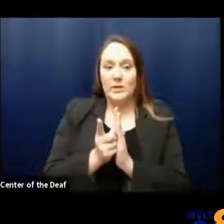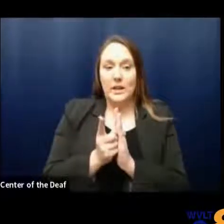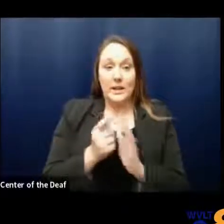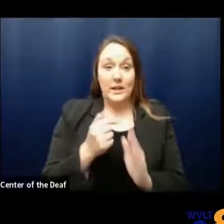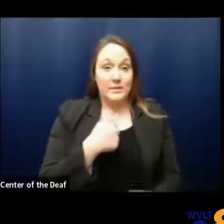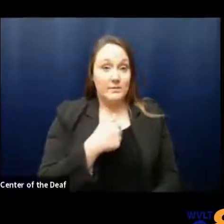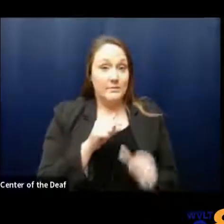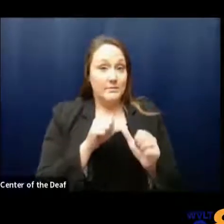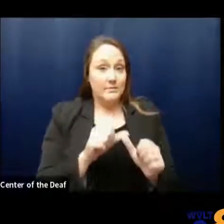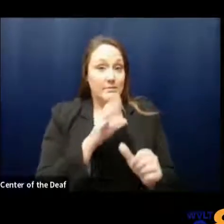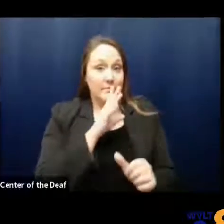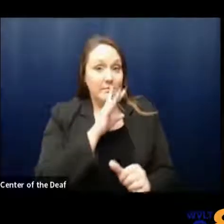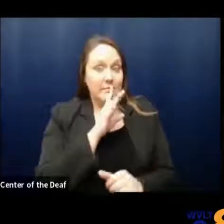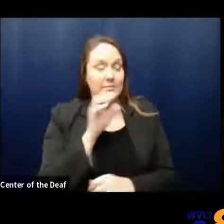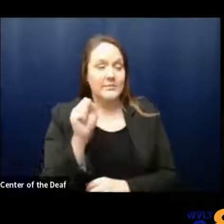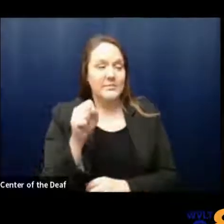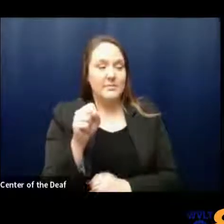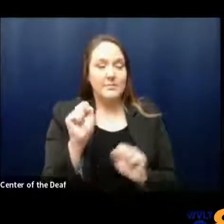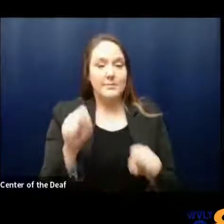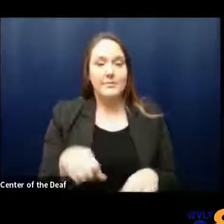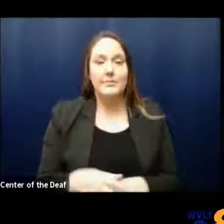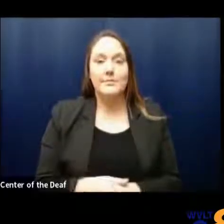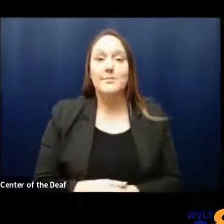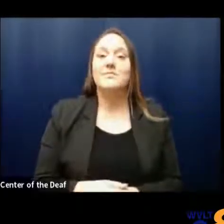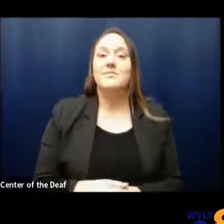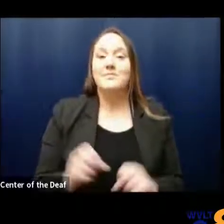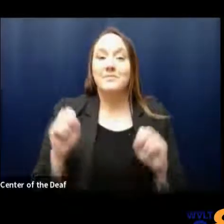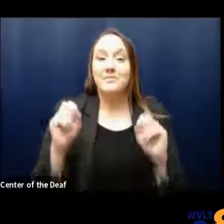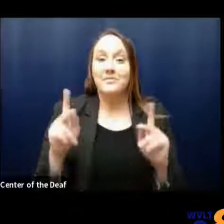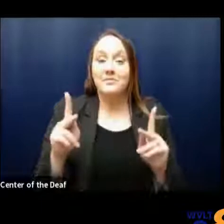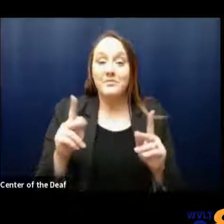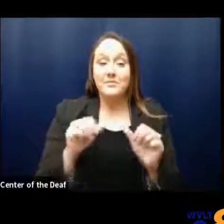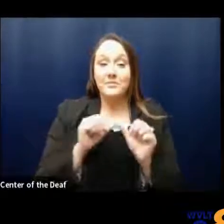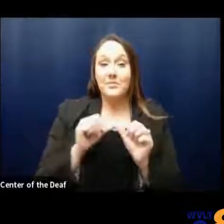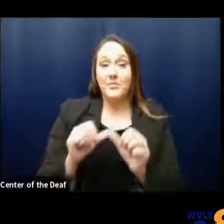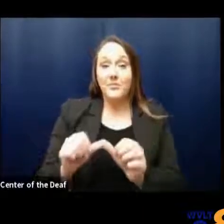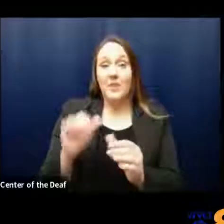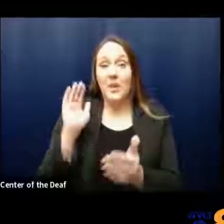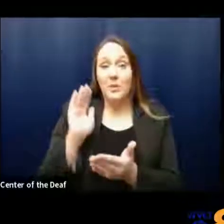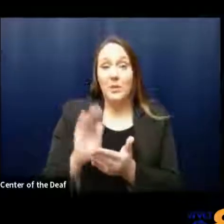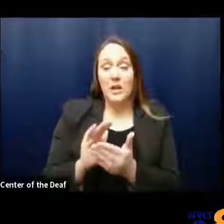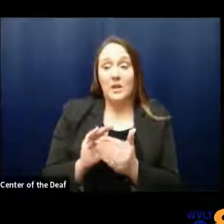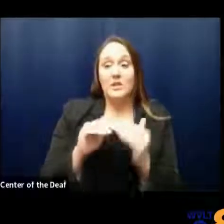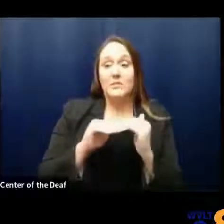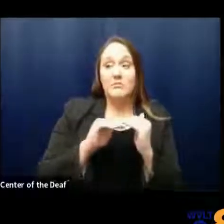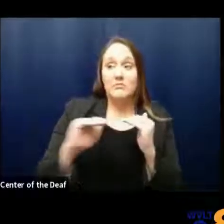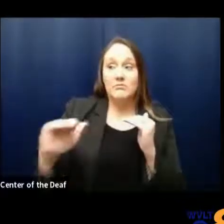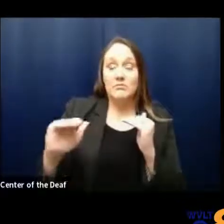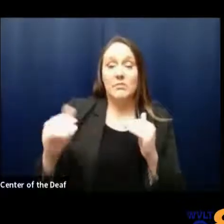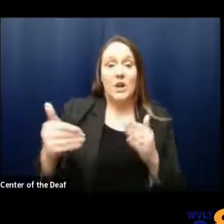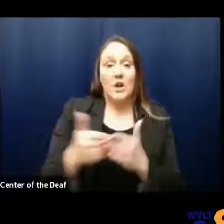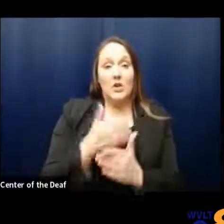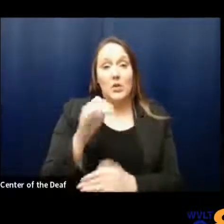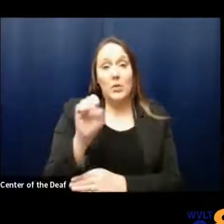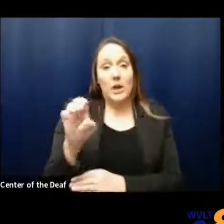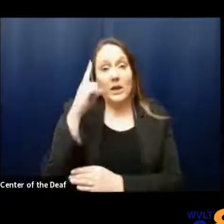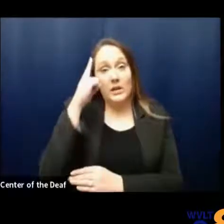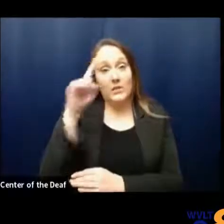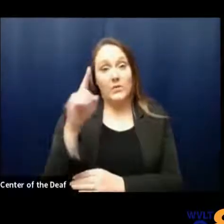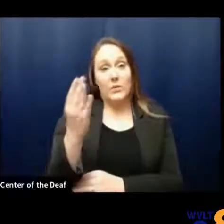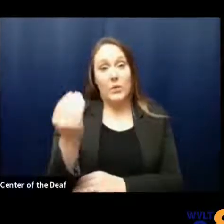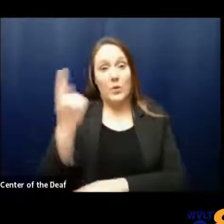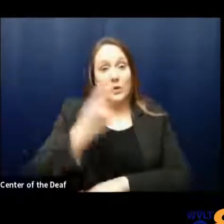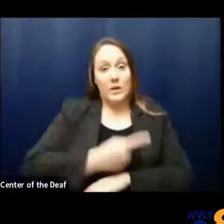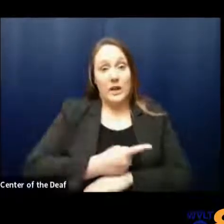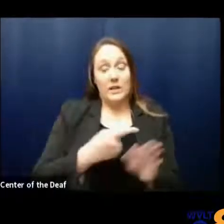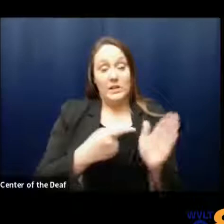talking or do I wait? Keep talking. Okay. We'll bring them up. Sustained reduction or stability of new cases for 14 days. To illustrate